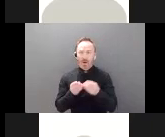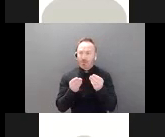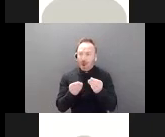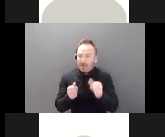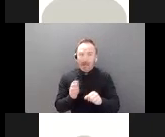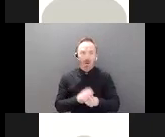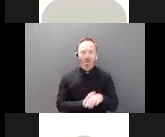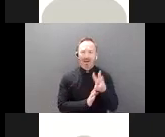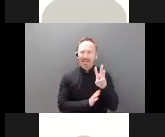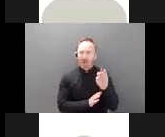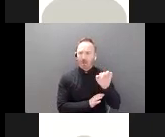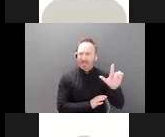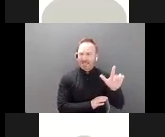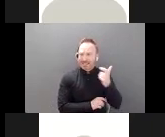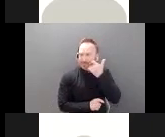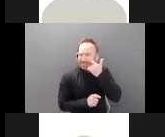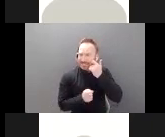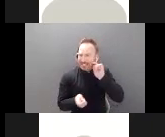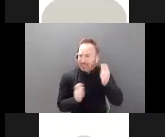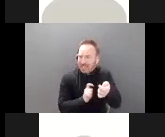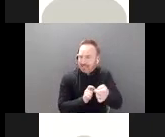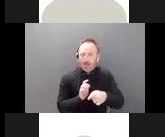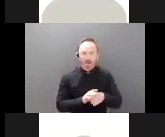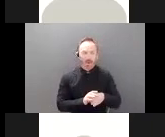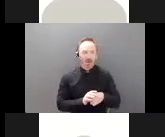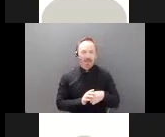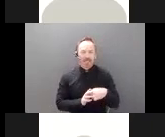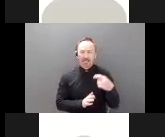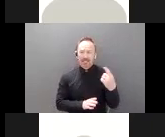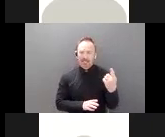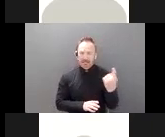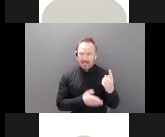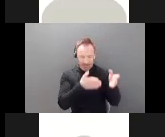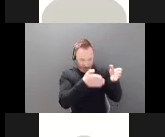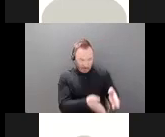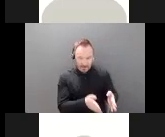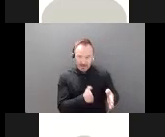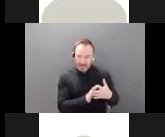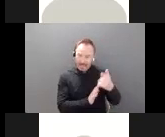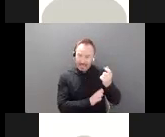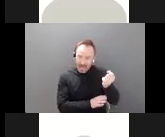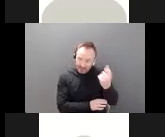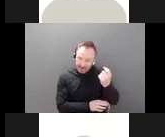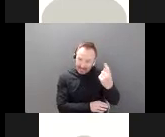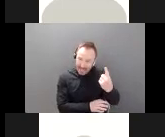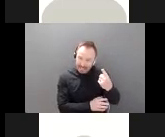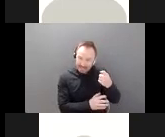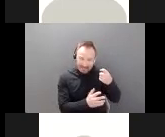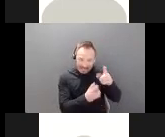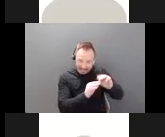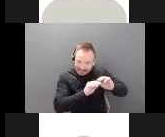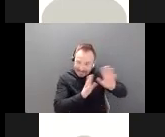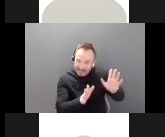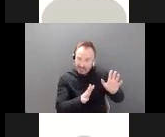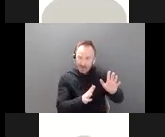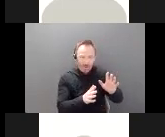have capacity to be at a mediation table? And so these things are all evaluated by mediators, and the